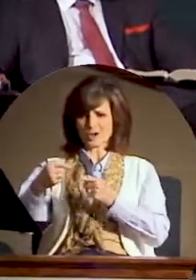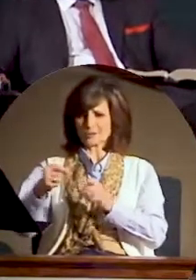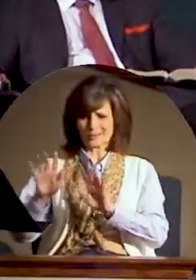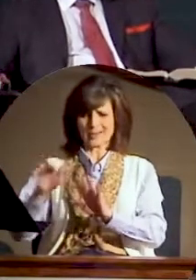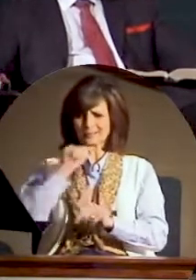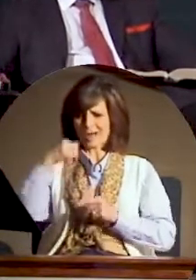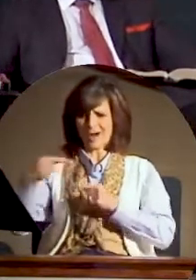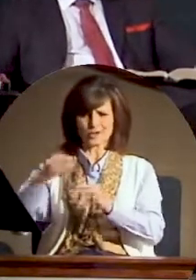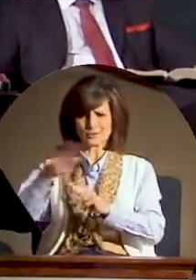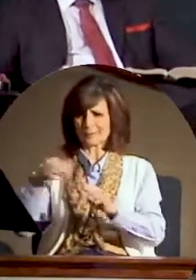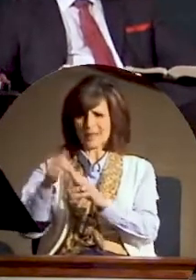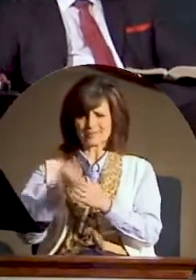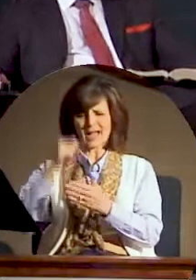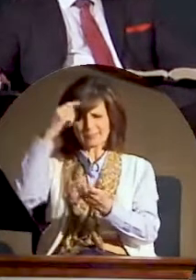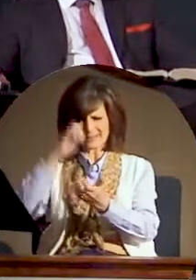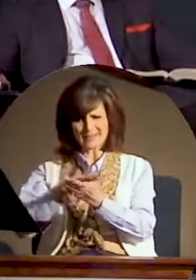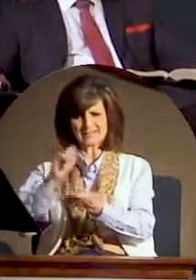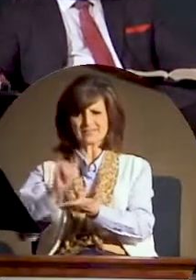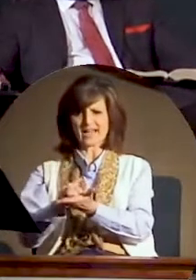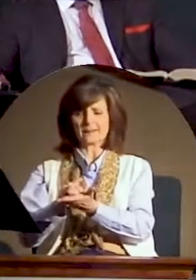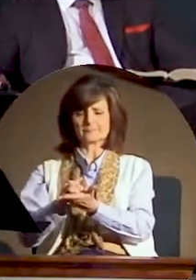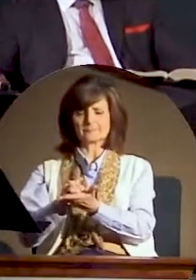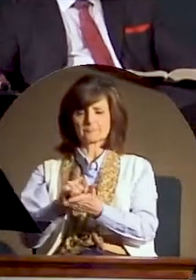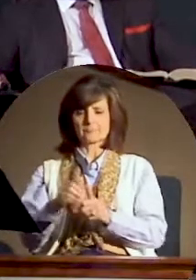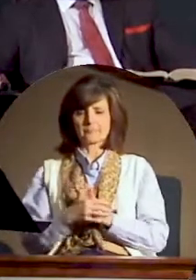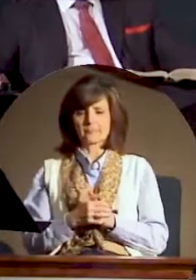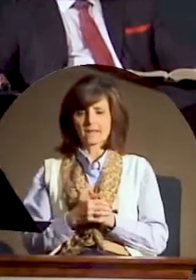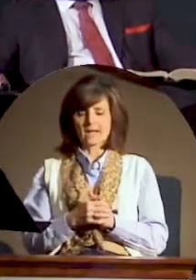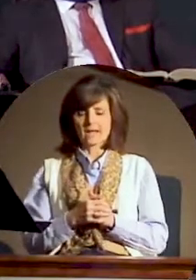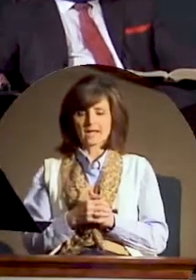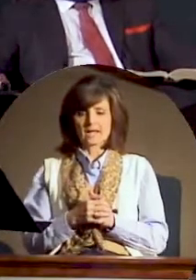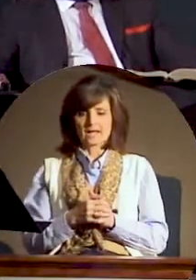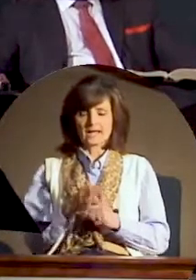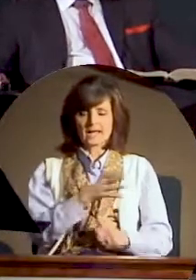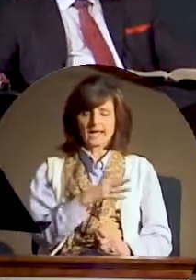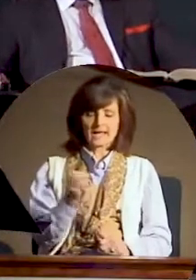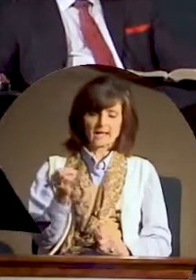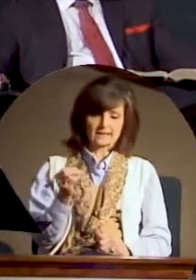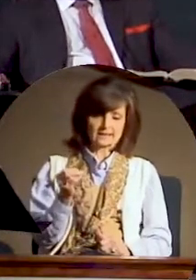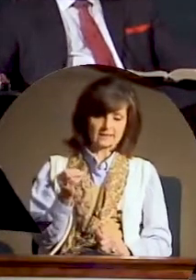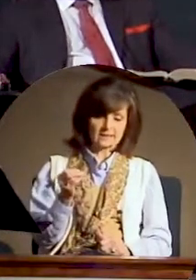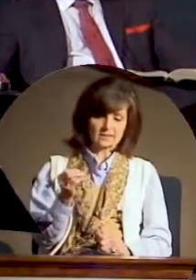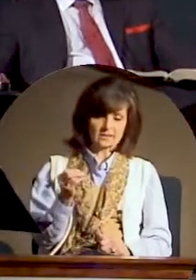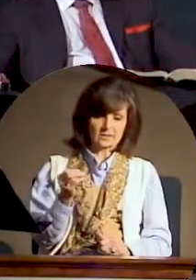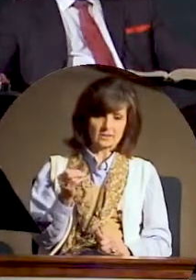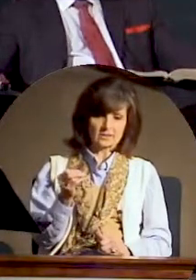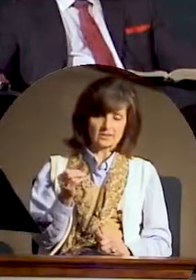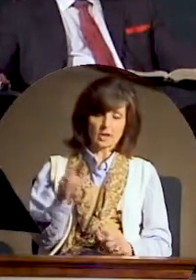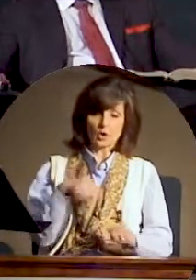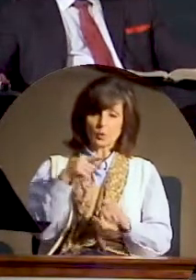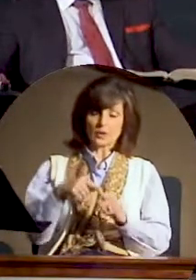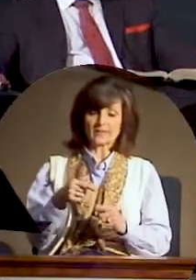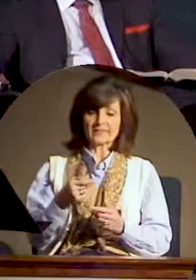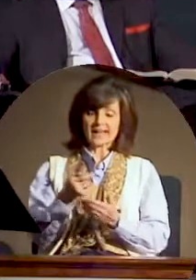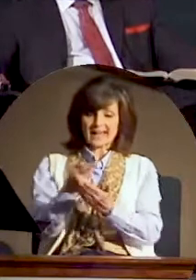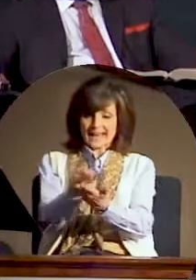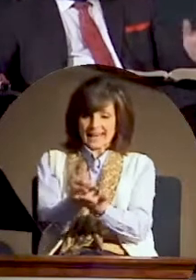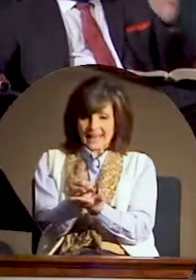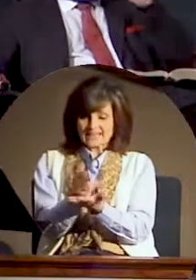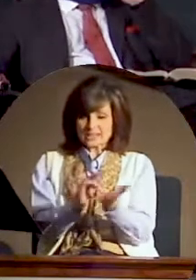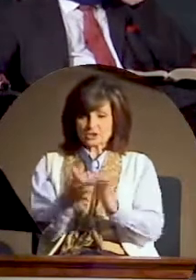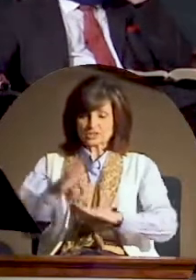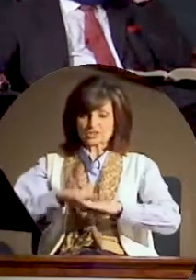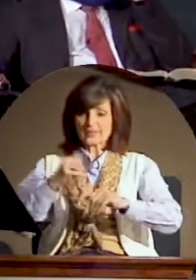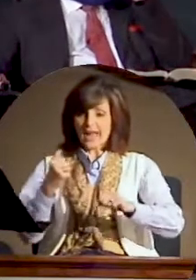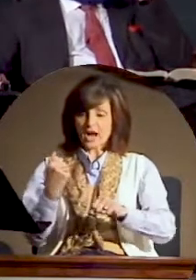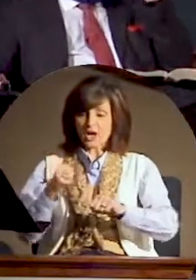swooned. I don't believe he went into a coma, and when he hit the cold surface of the rock that they laid him on, he revived and came back to life. I